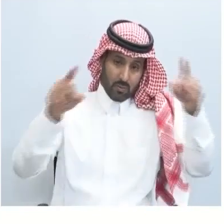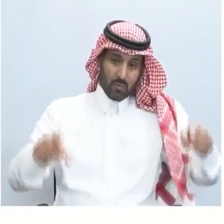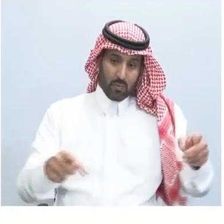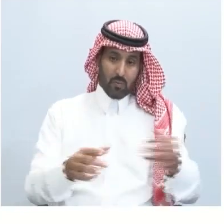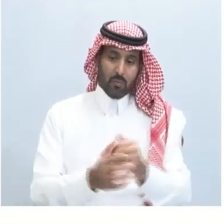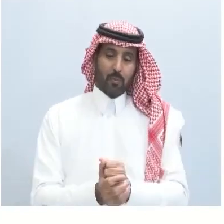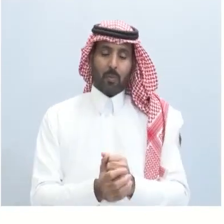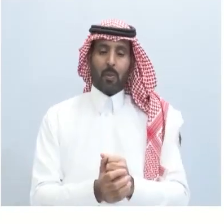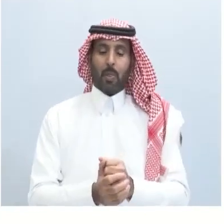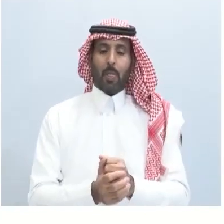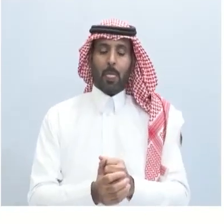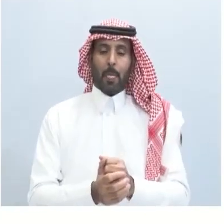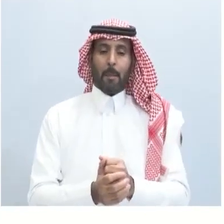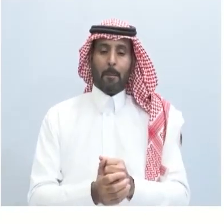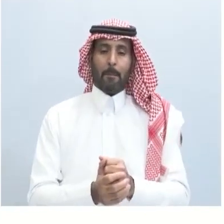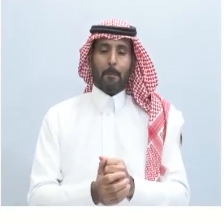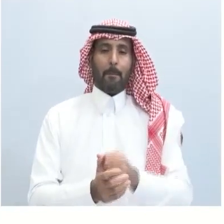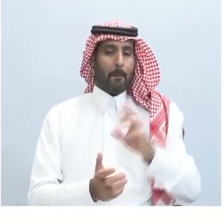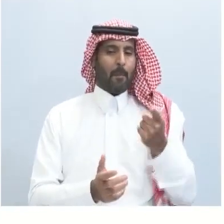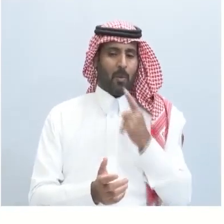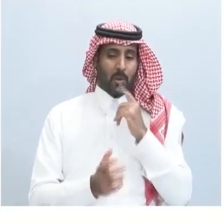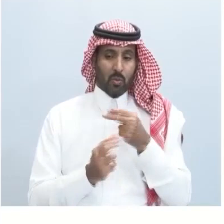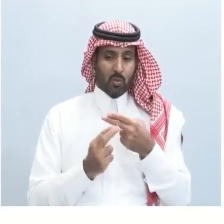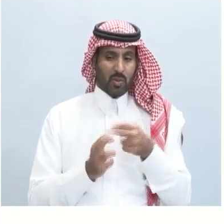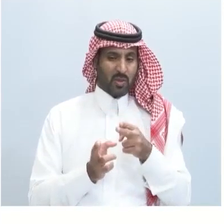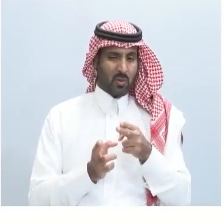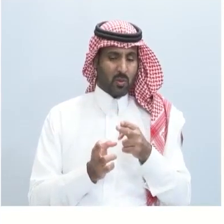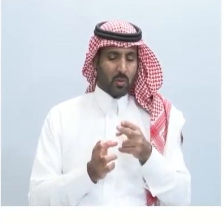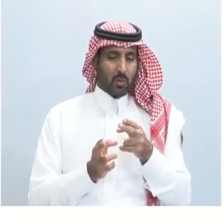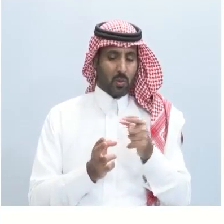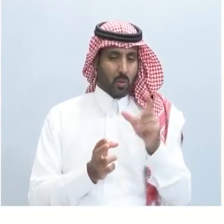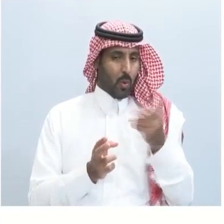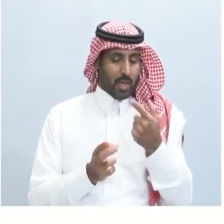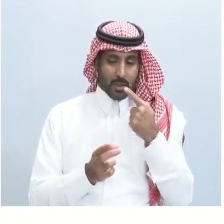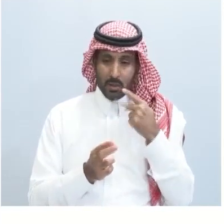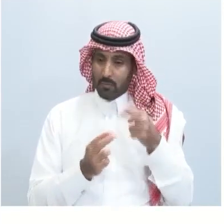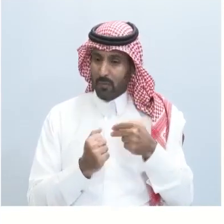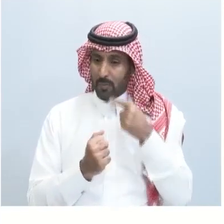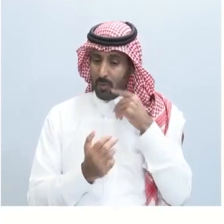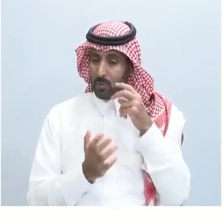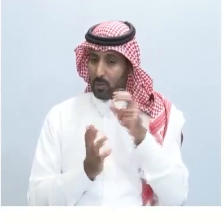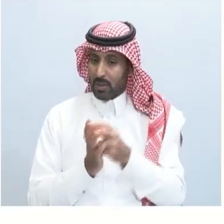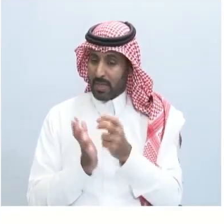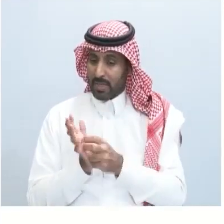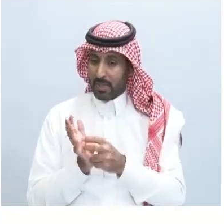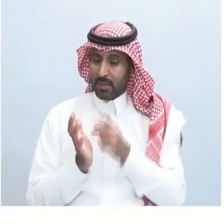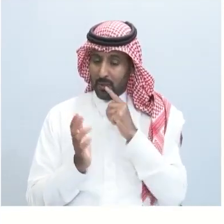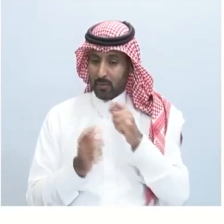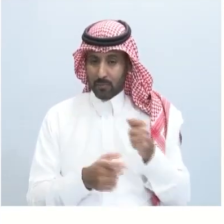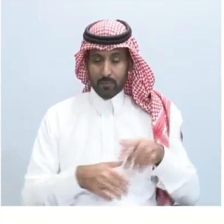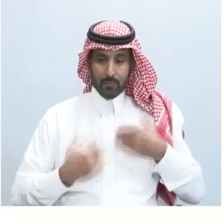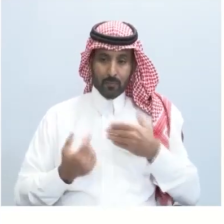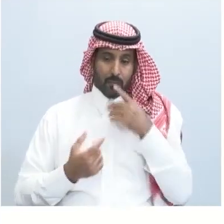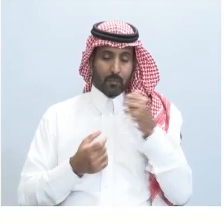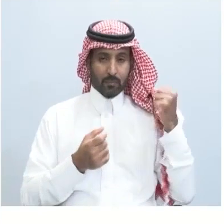know. What is allowed and what is not allowed? The rules. What is allowed? What is